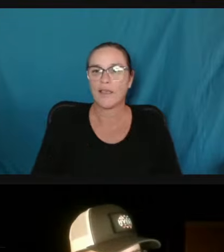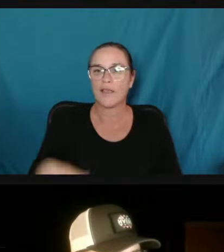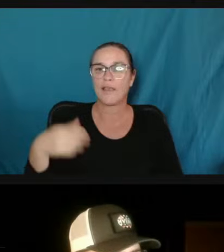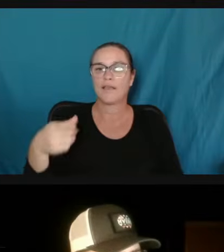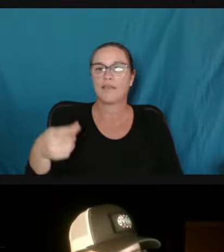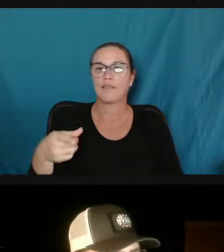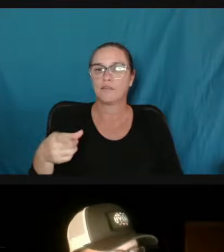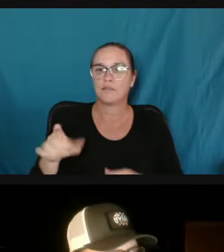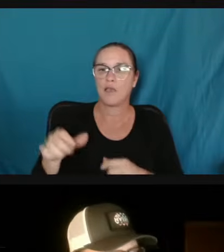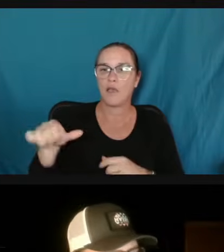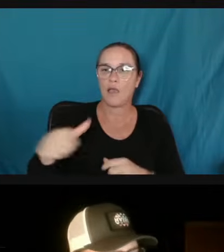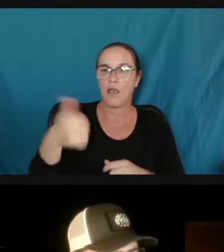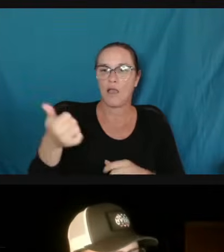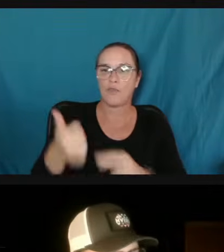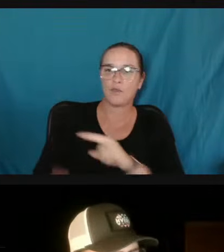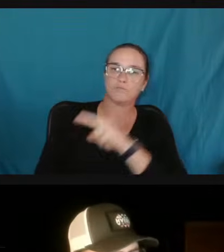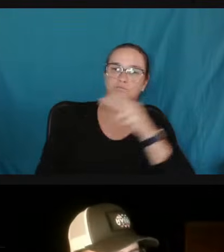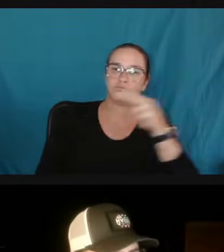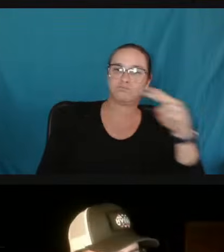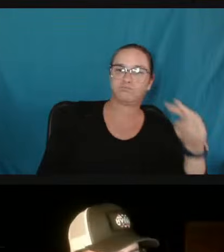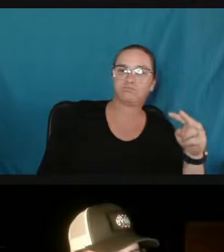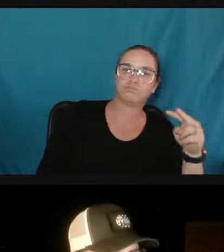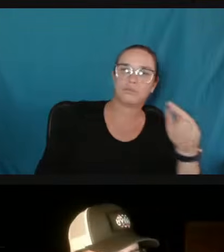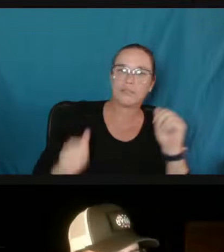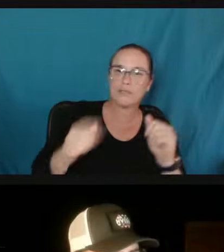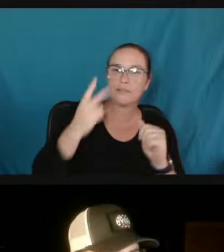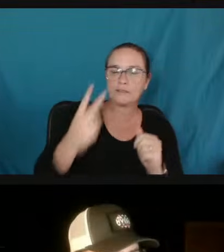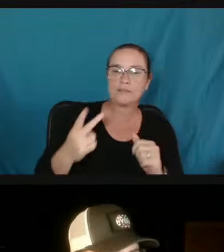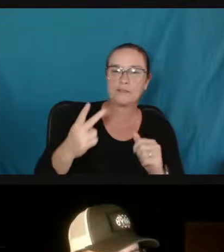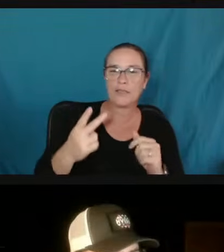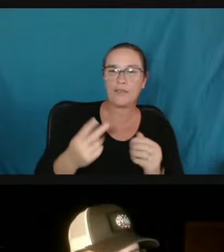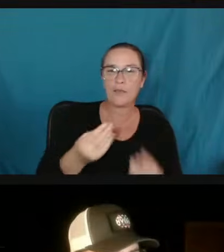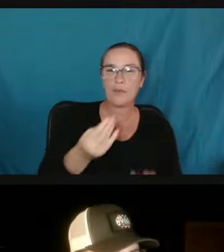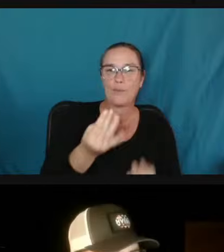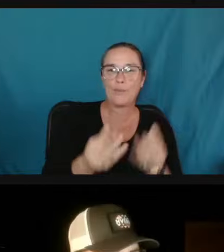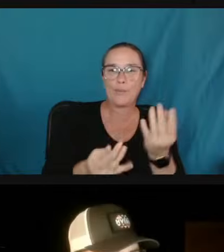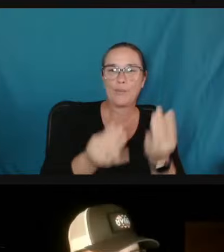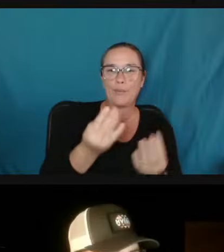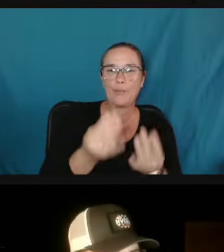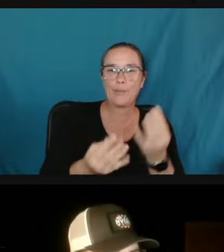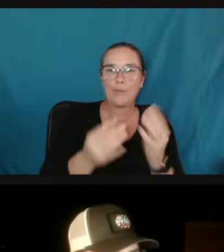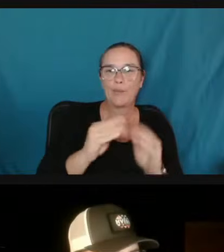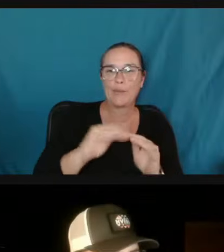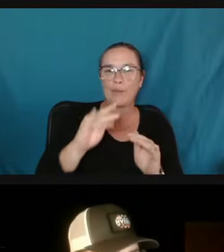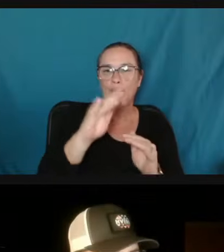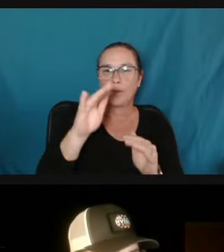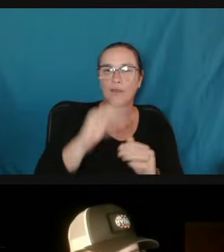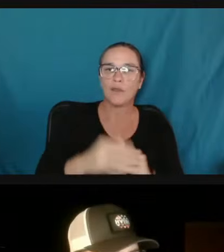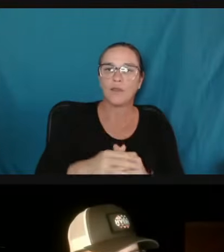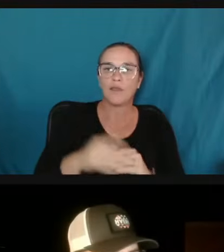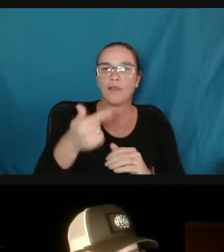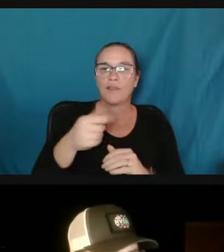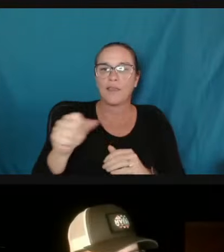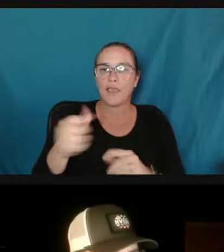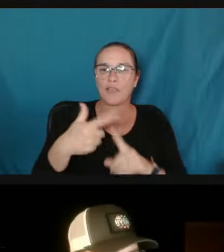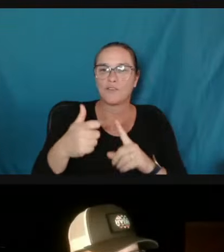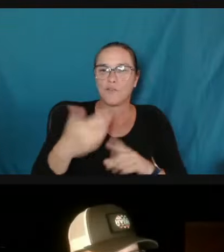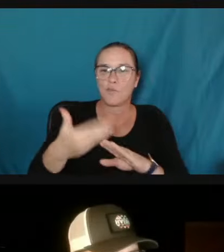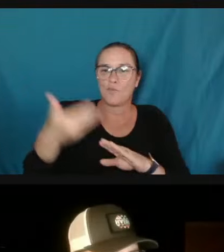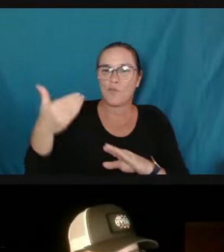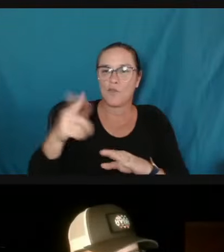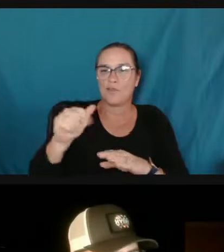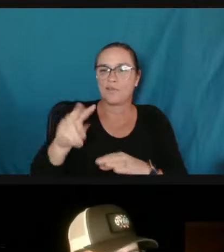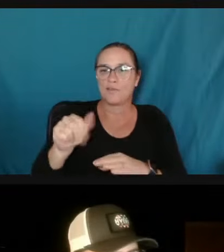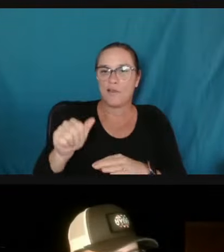our right now. We also see these fuming spots on the crater floor where the gas from the lava flows, and the buried